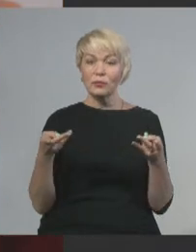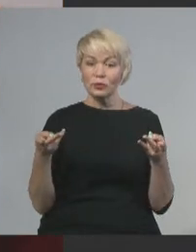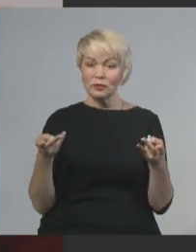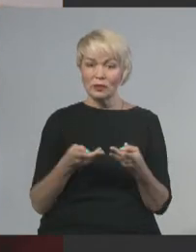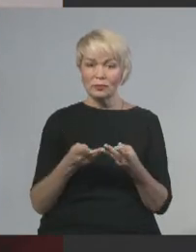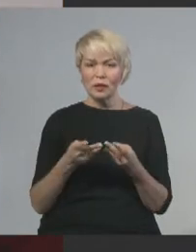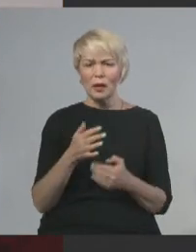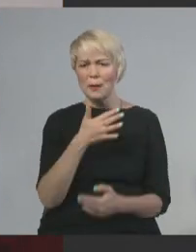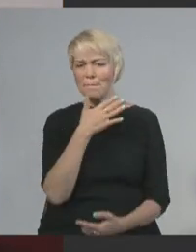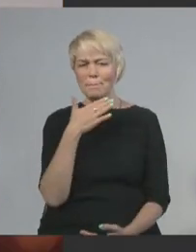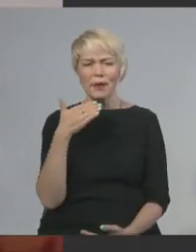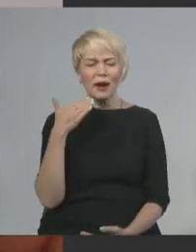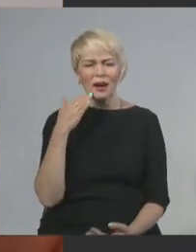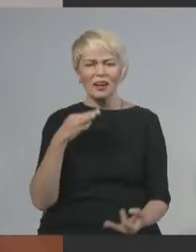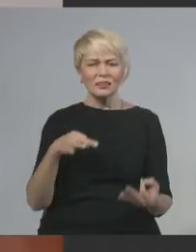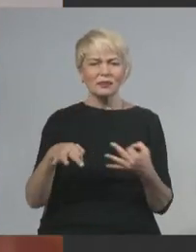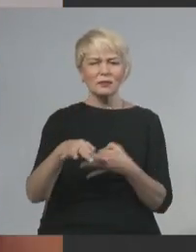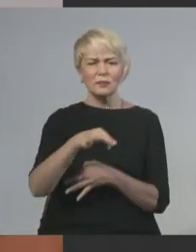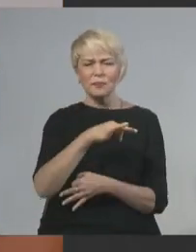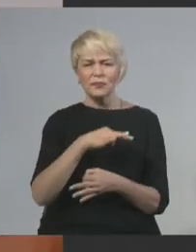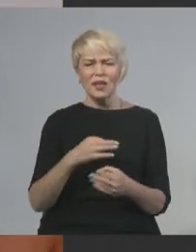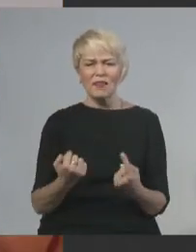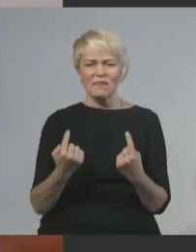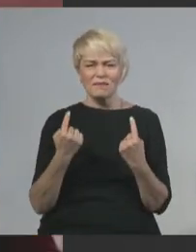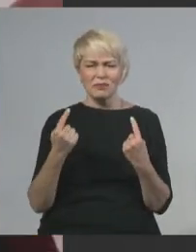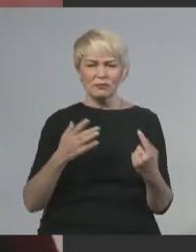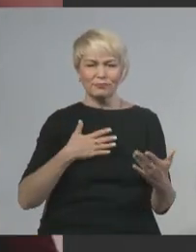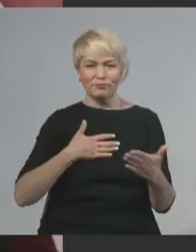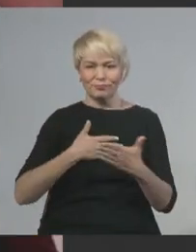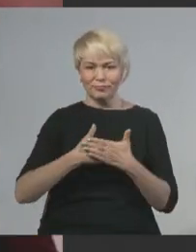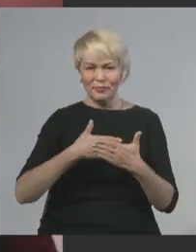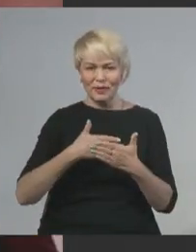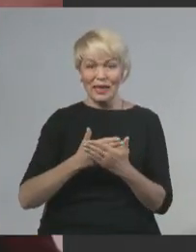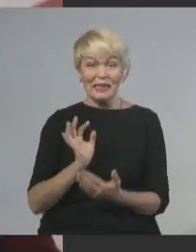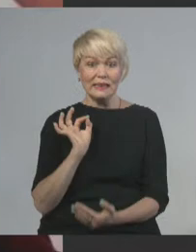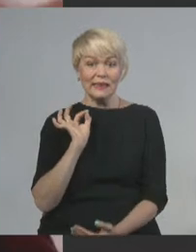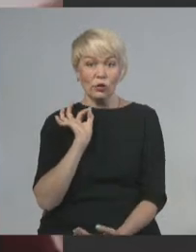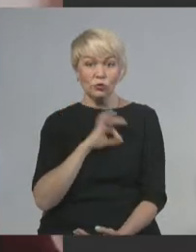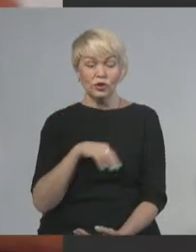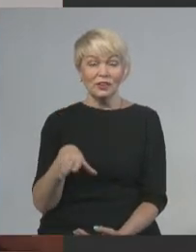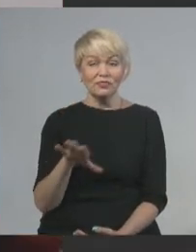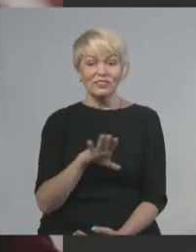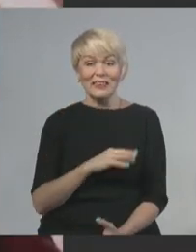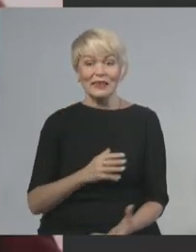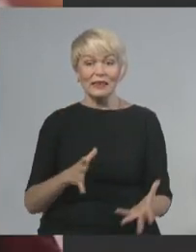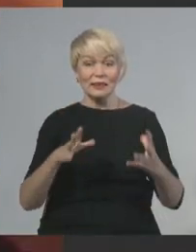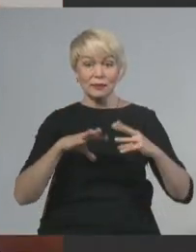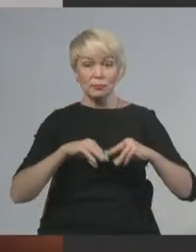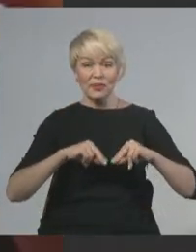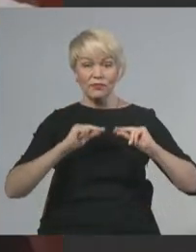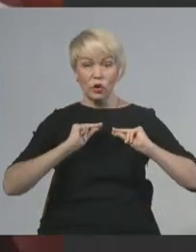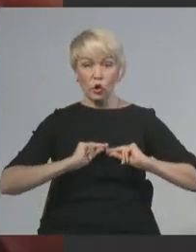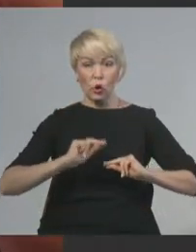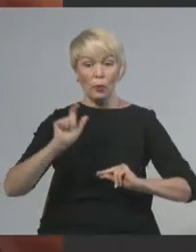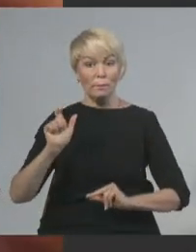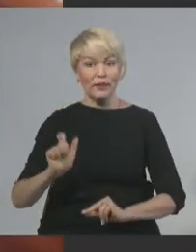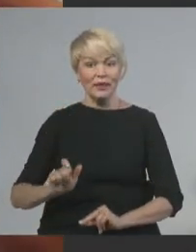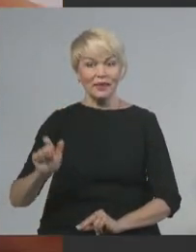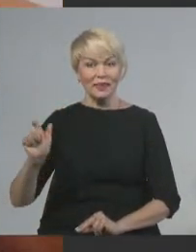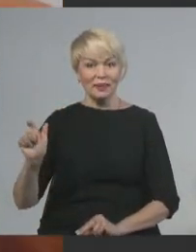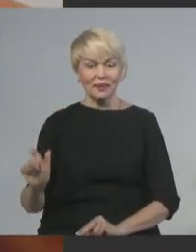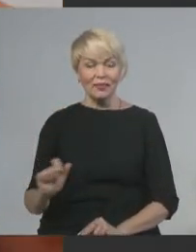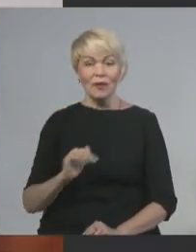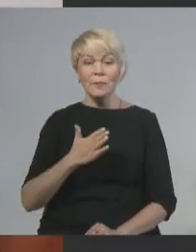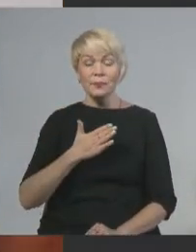mobilizat all the people in the radio uh the problem is that we were able to to and uh in